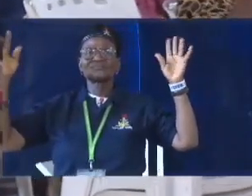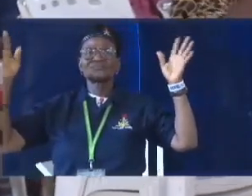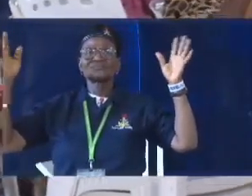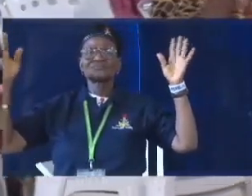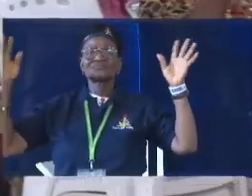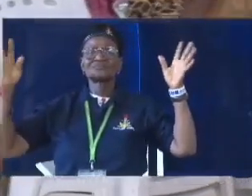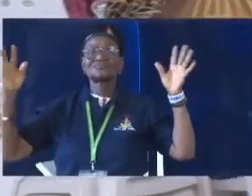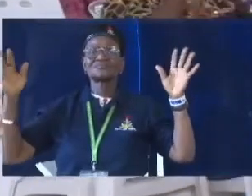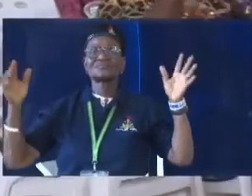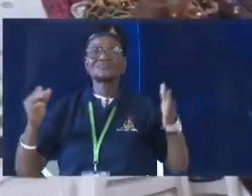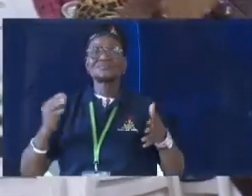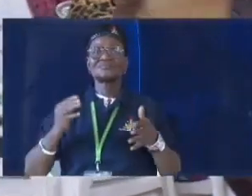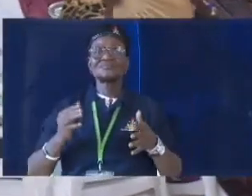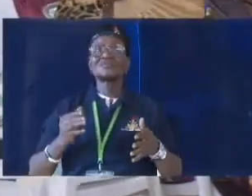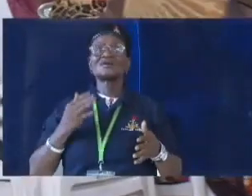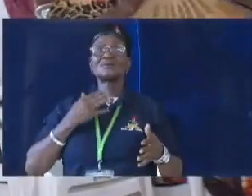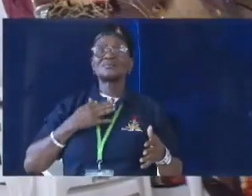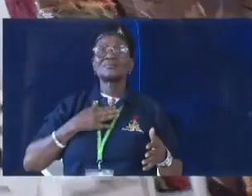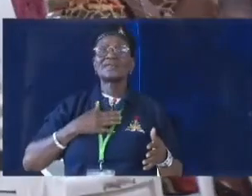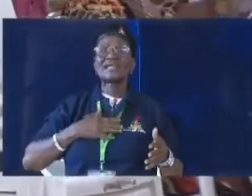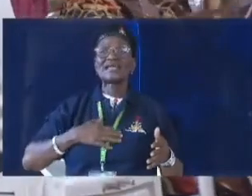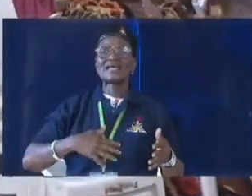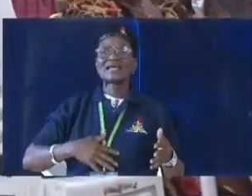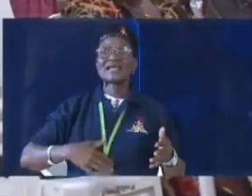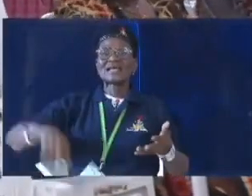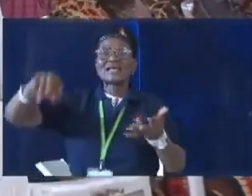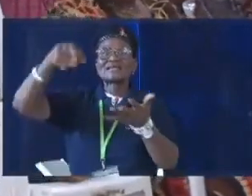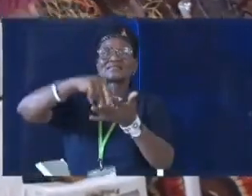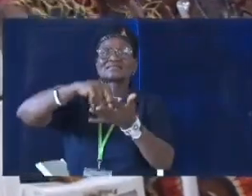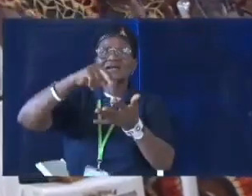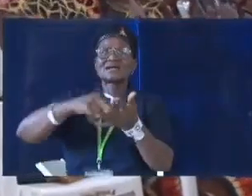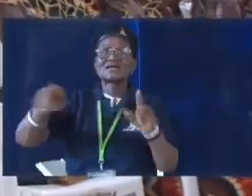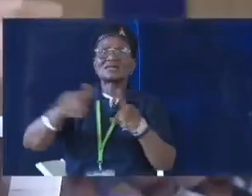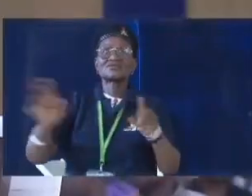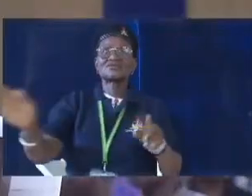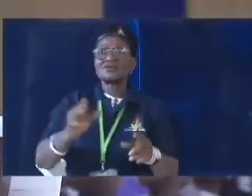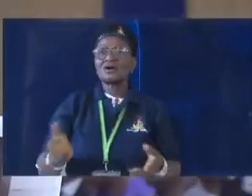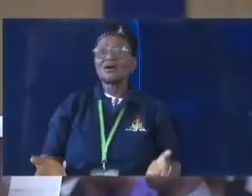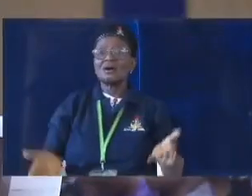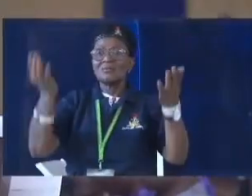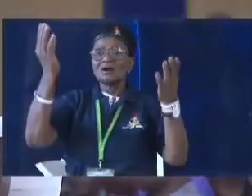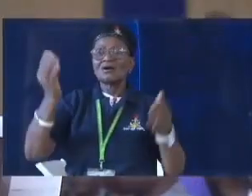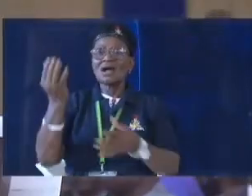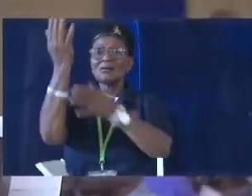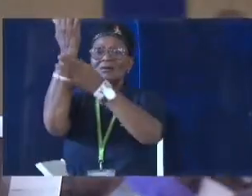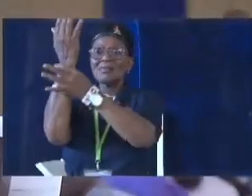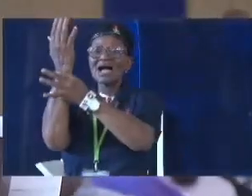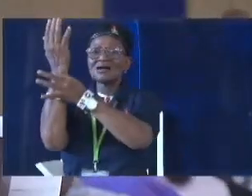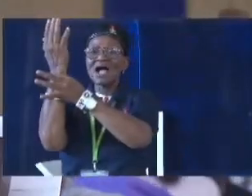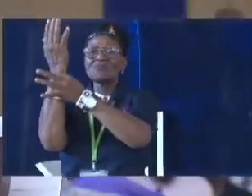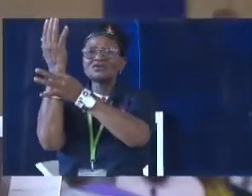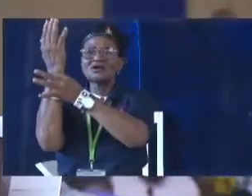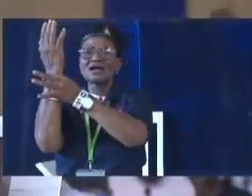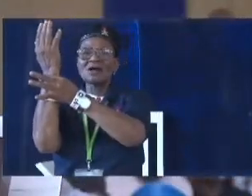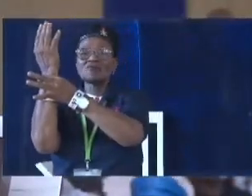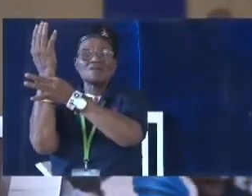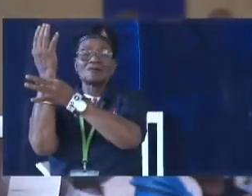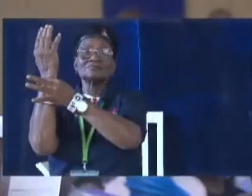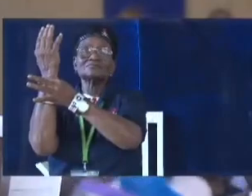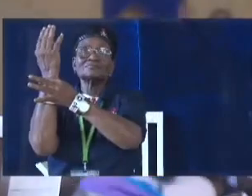Hallelujah, Jesus. Shall we be upstanding this evening as we lift up our hands and we begin to bless the name of the Lord?